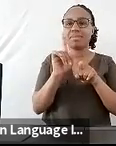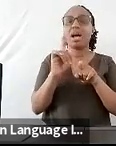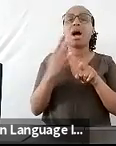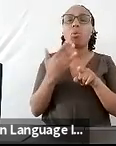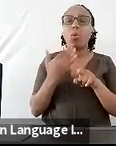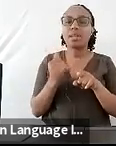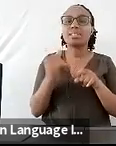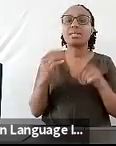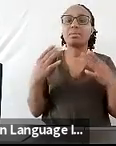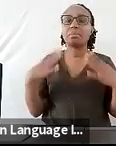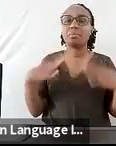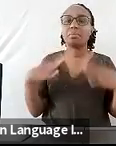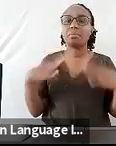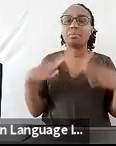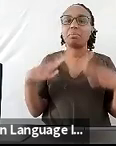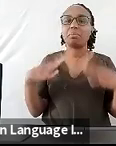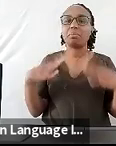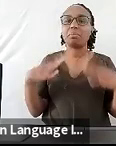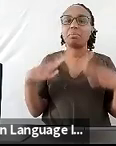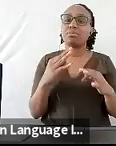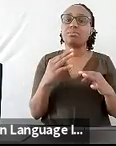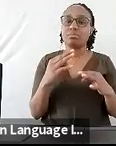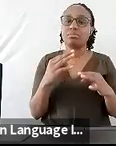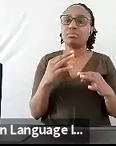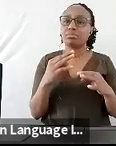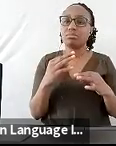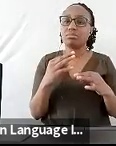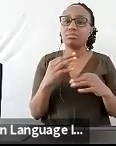say, hey, it's really complicated.